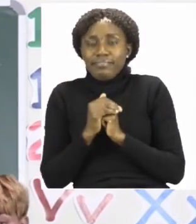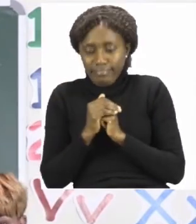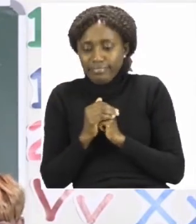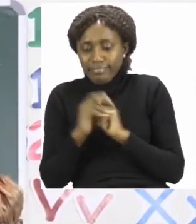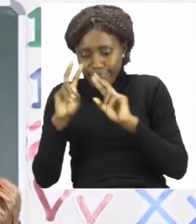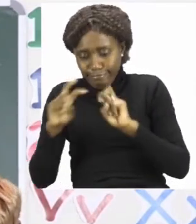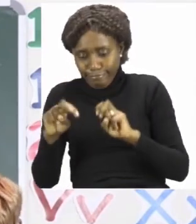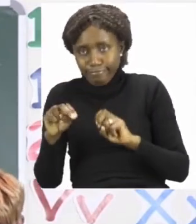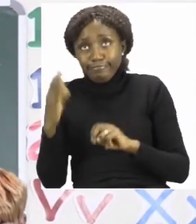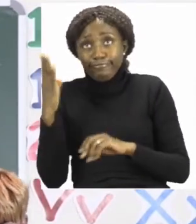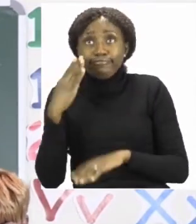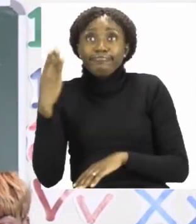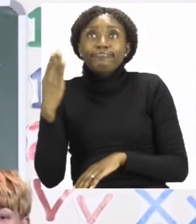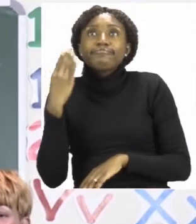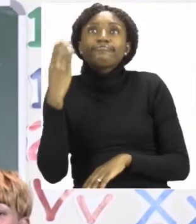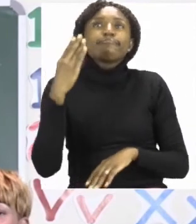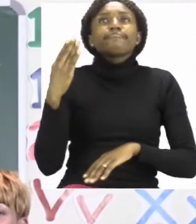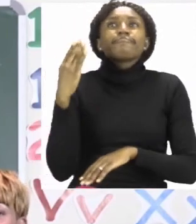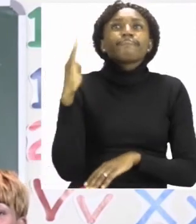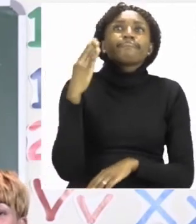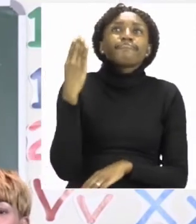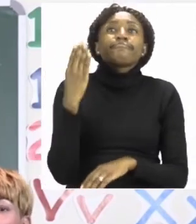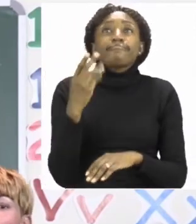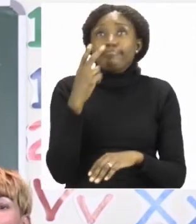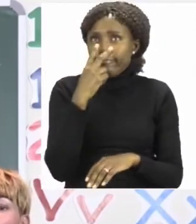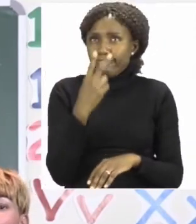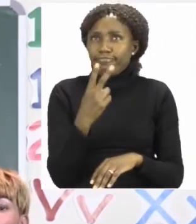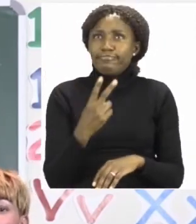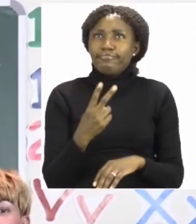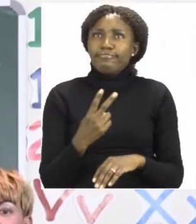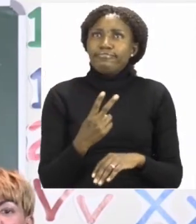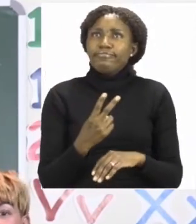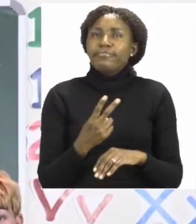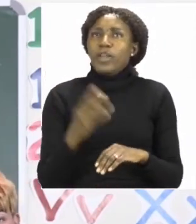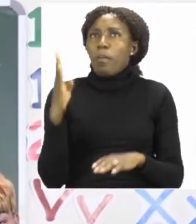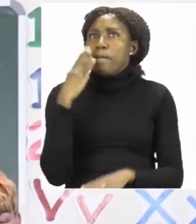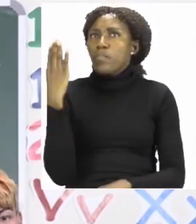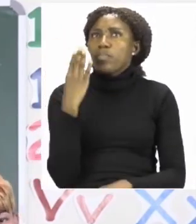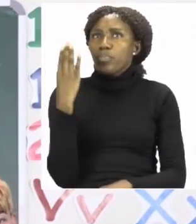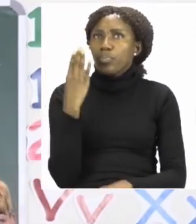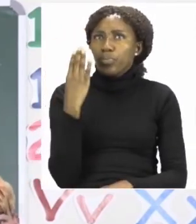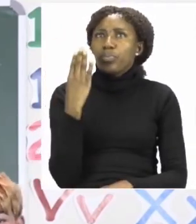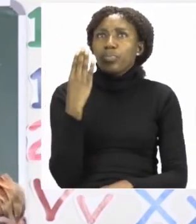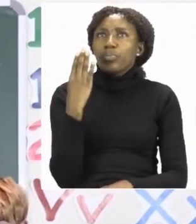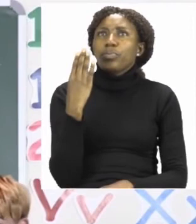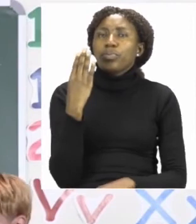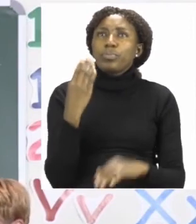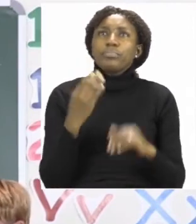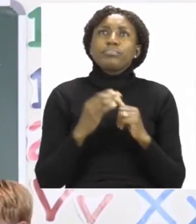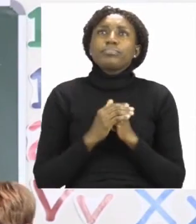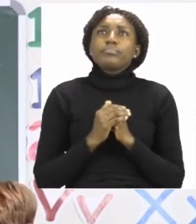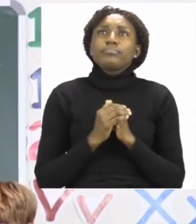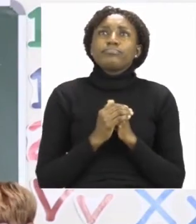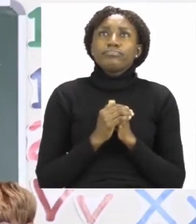pieces and we look for a blue shirt something that looks